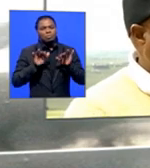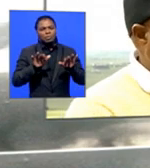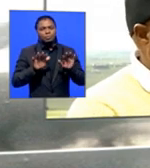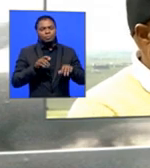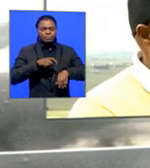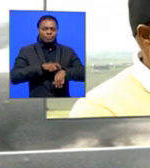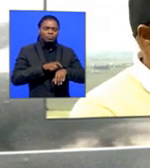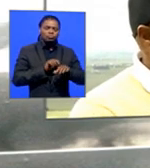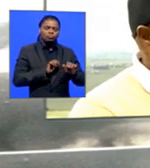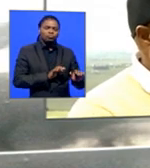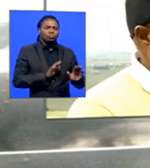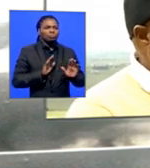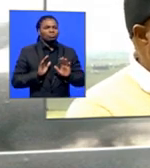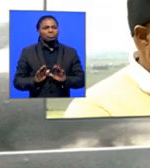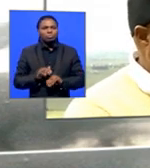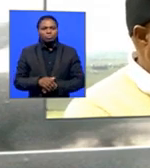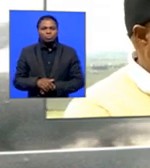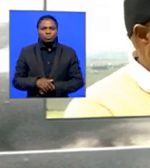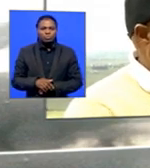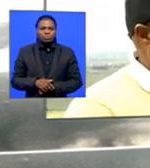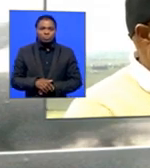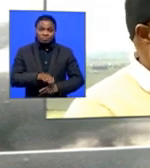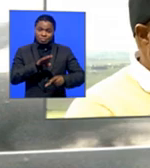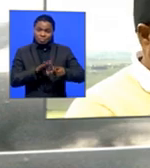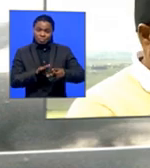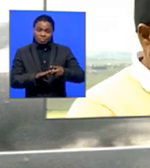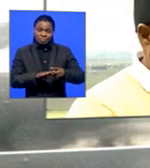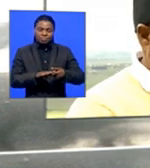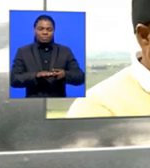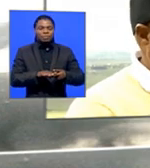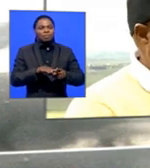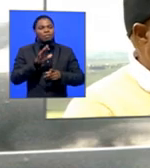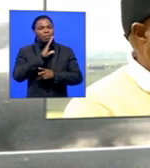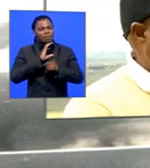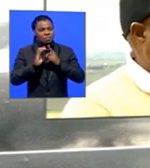time. And enye into ke esintwini